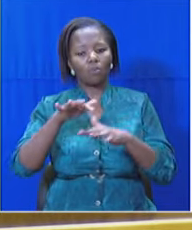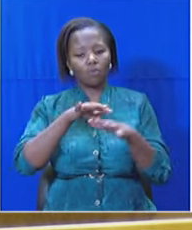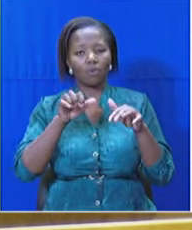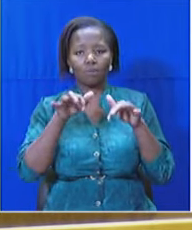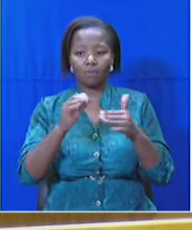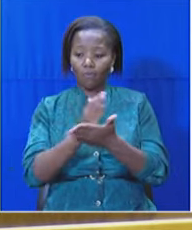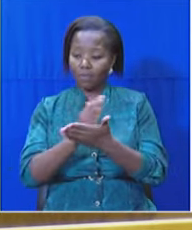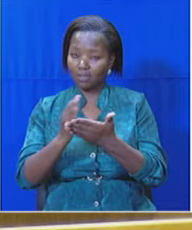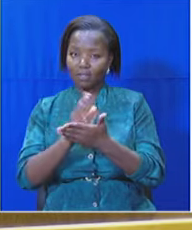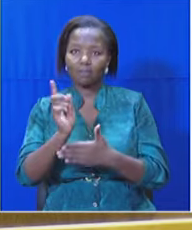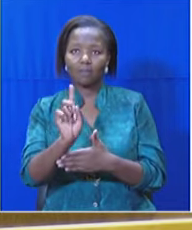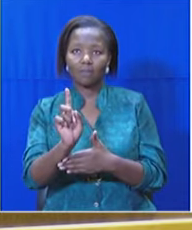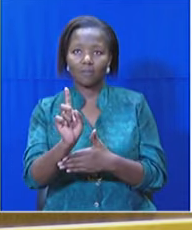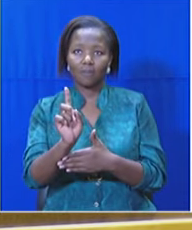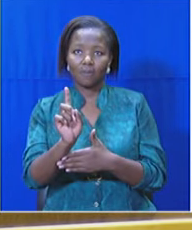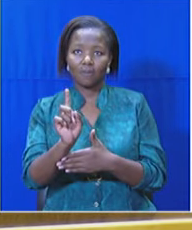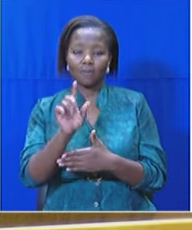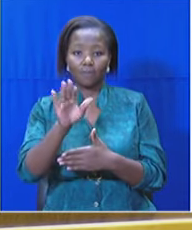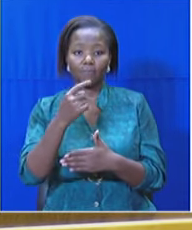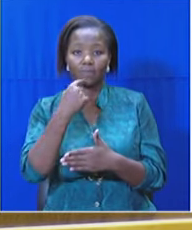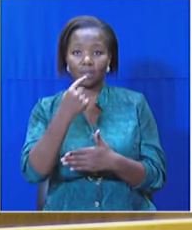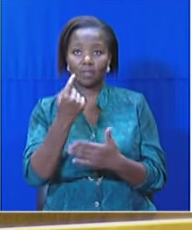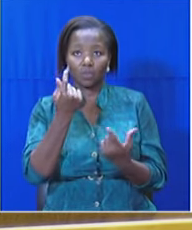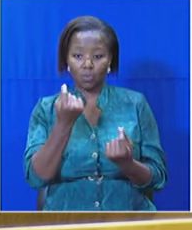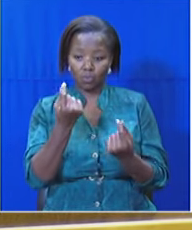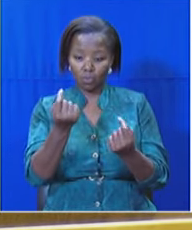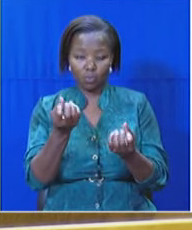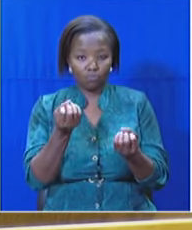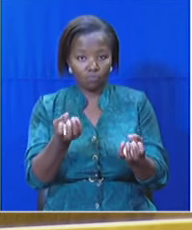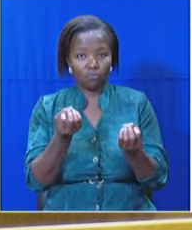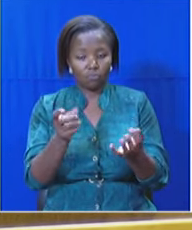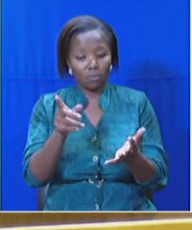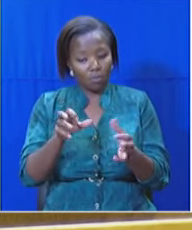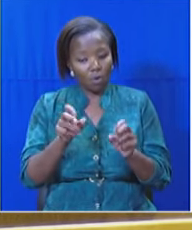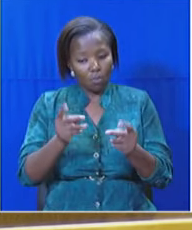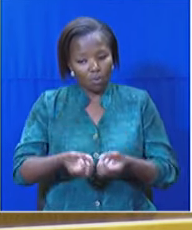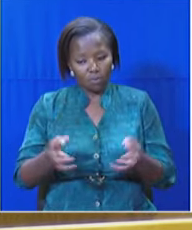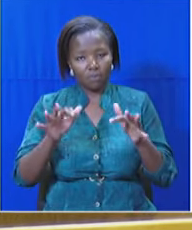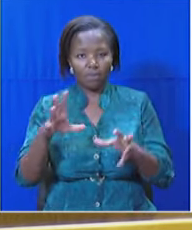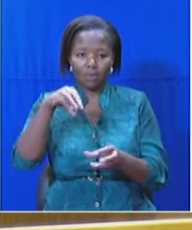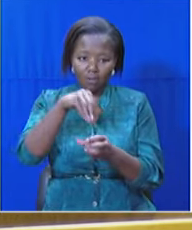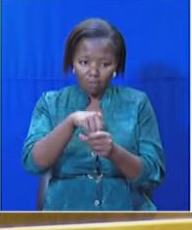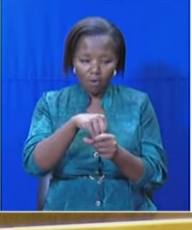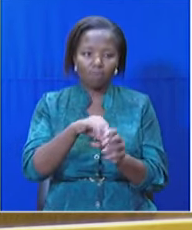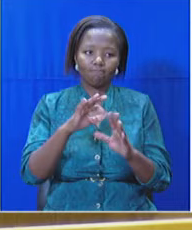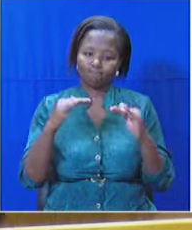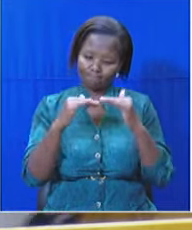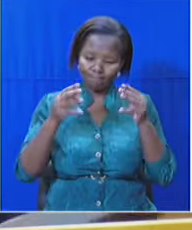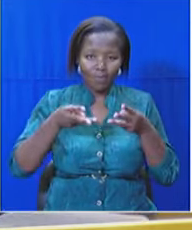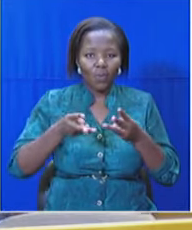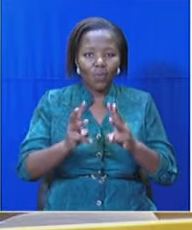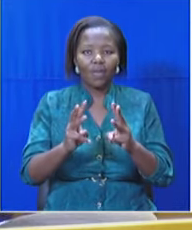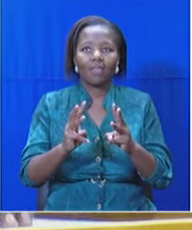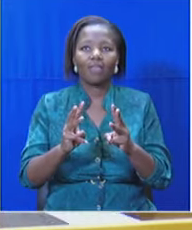some. Redress must be achieved to give our people an opportunity to participate in a meaningful way